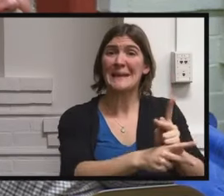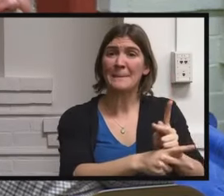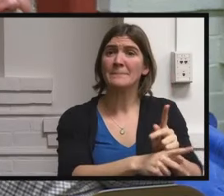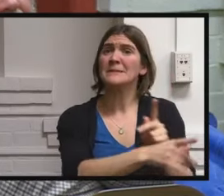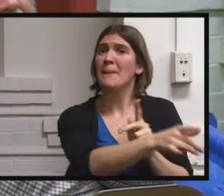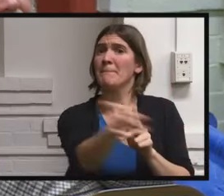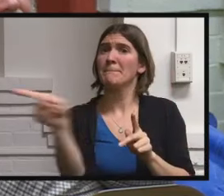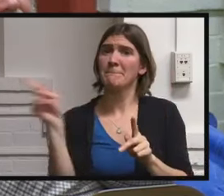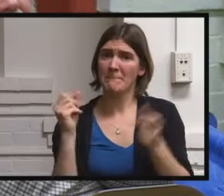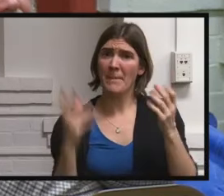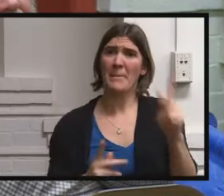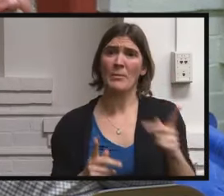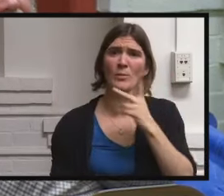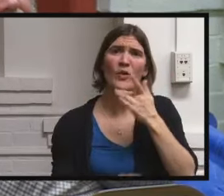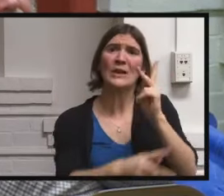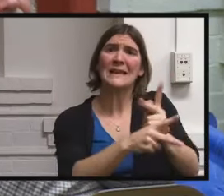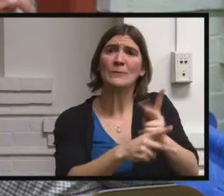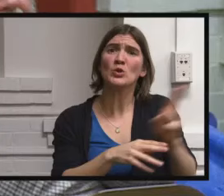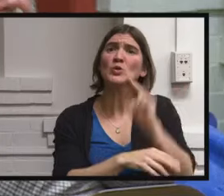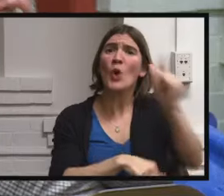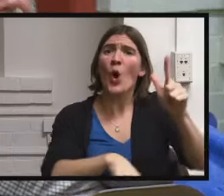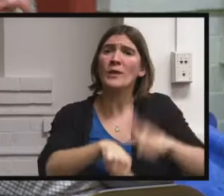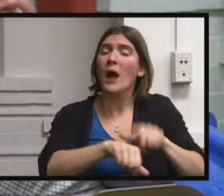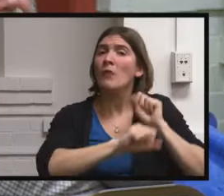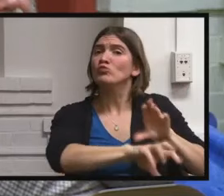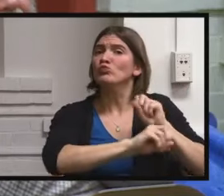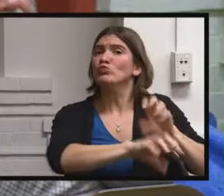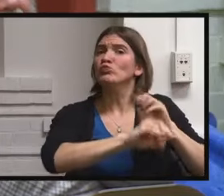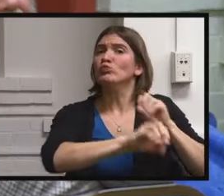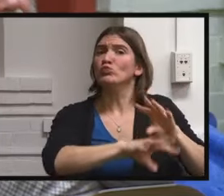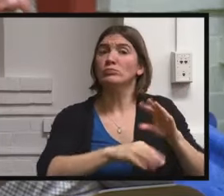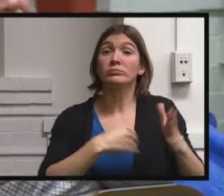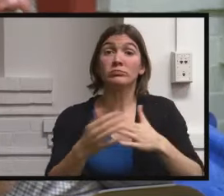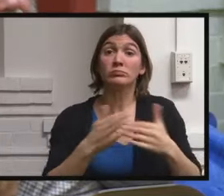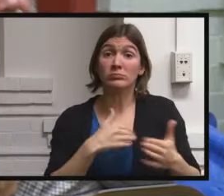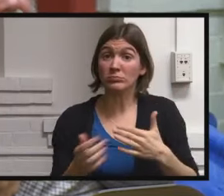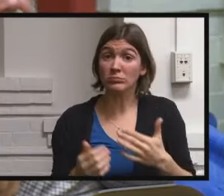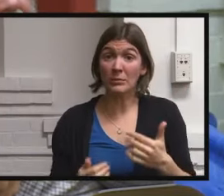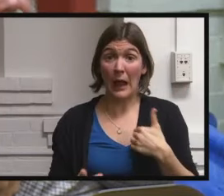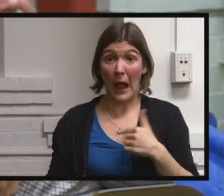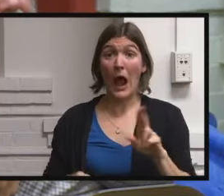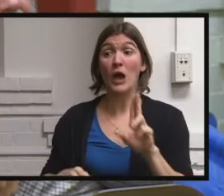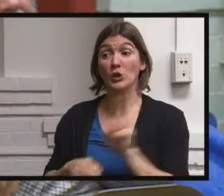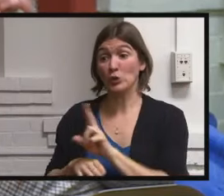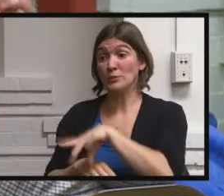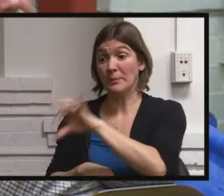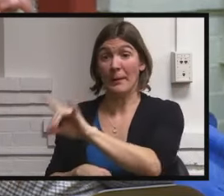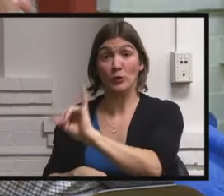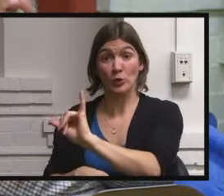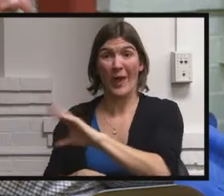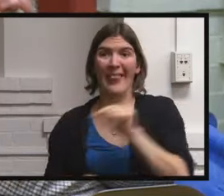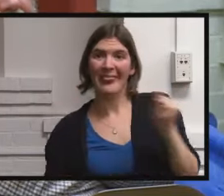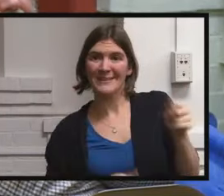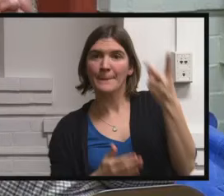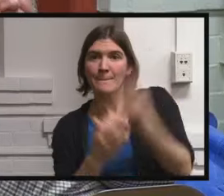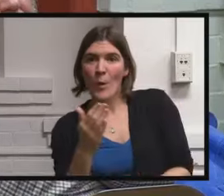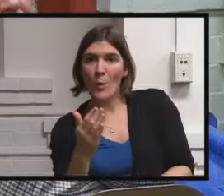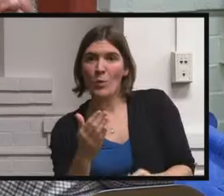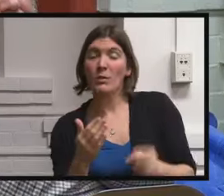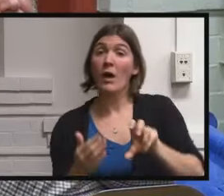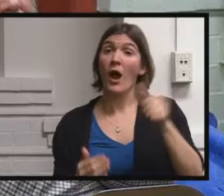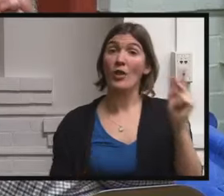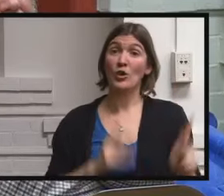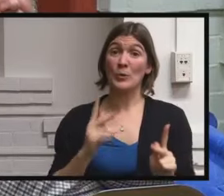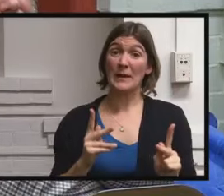way. We use it all the time, regardless of whether we have curbside. There are also plenty of people